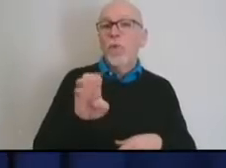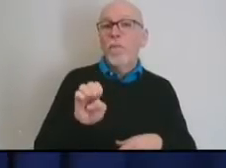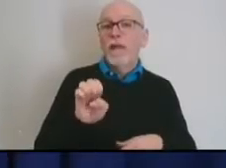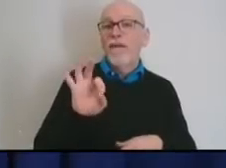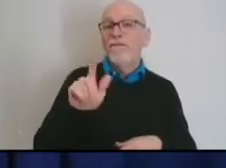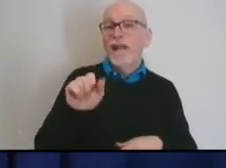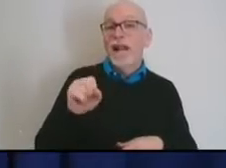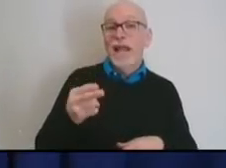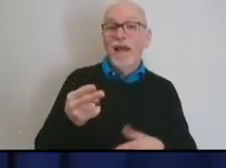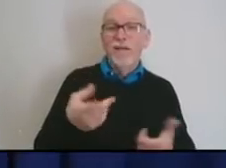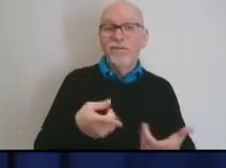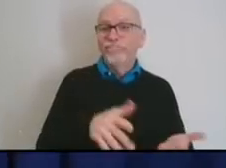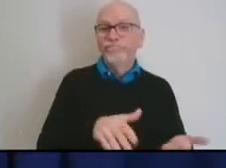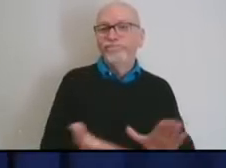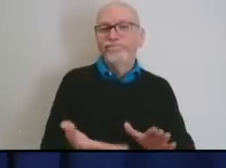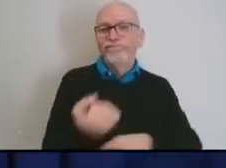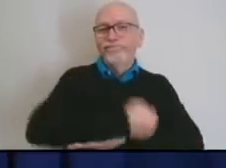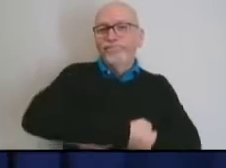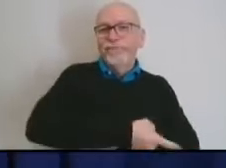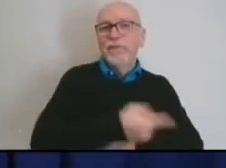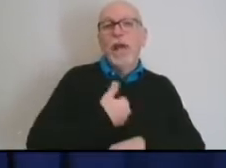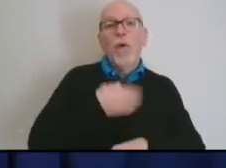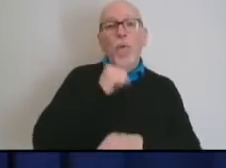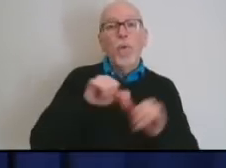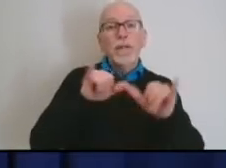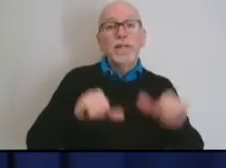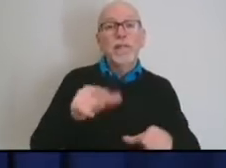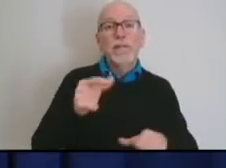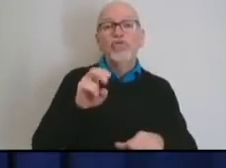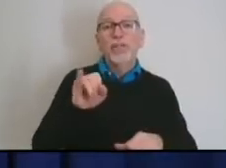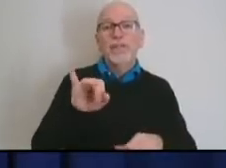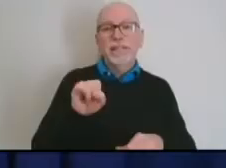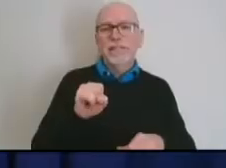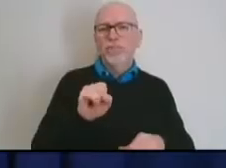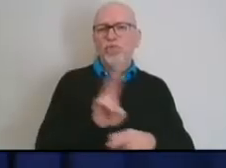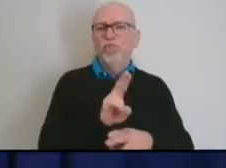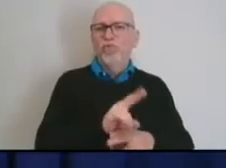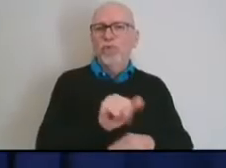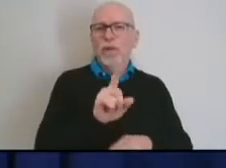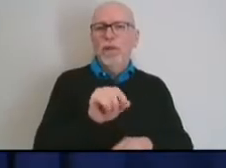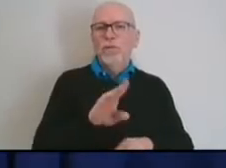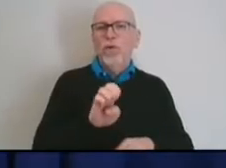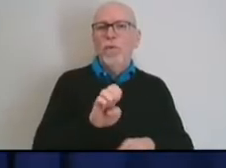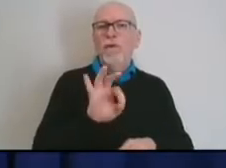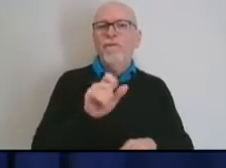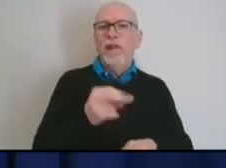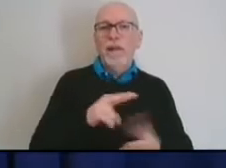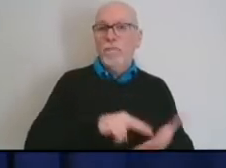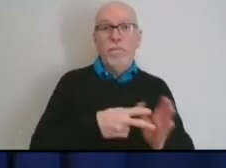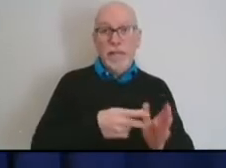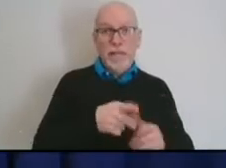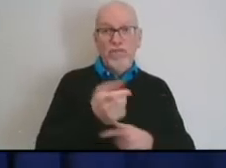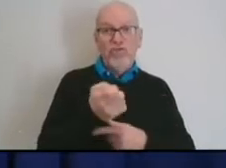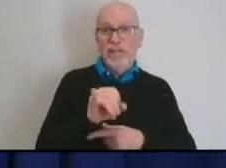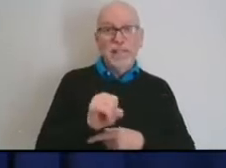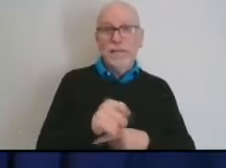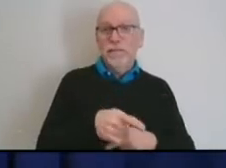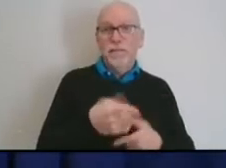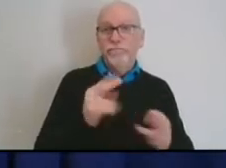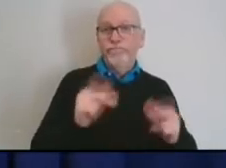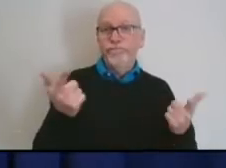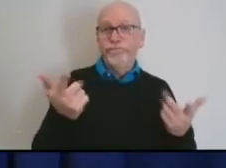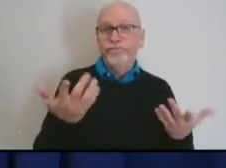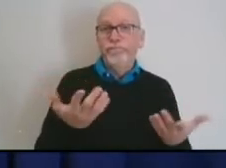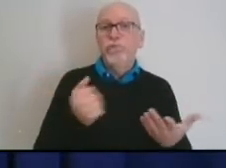So our old system, Genesis, had that as a part of it, and Genesis was no longer going to be functional or working. And we had